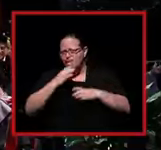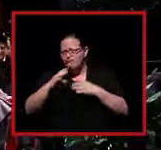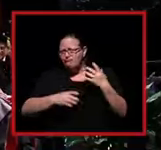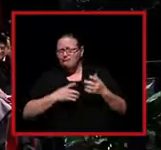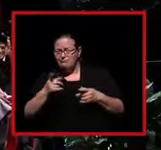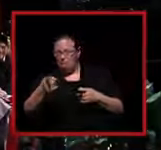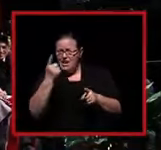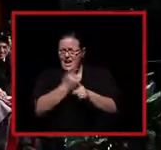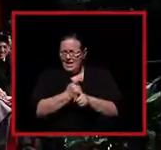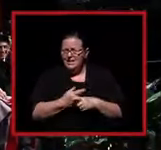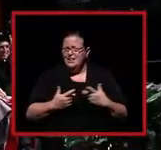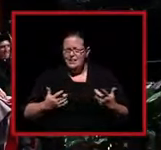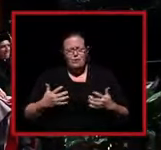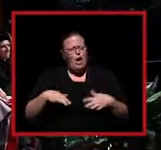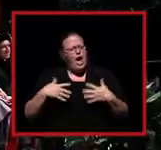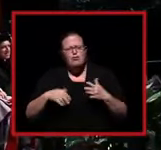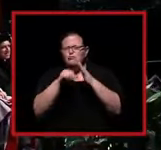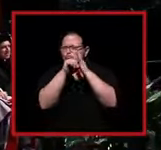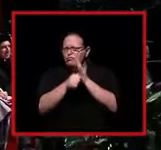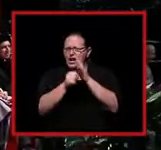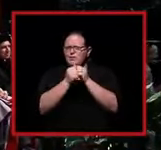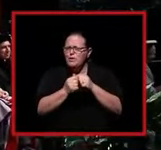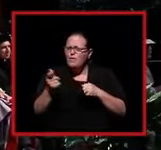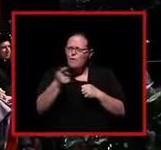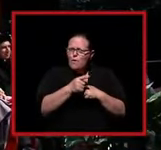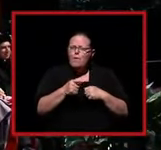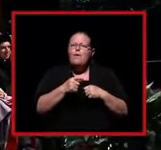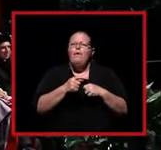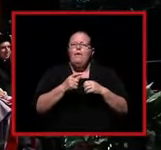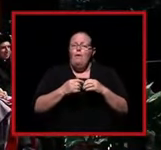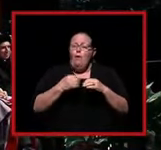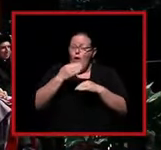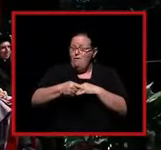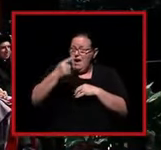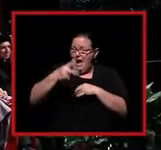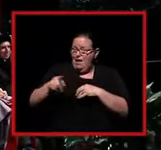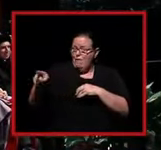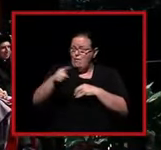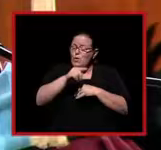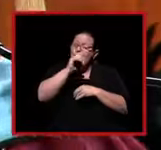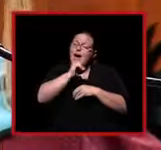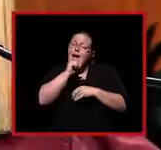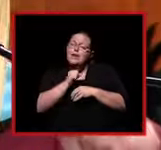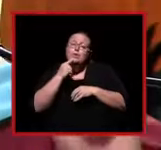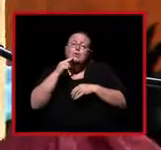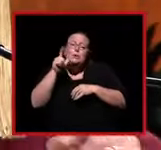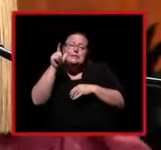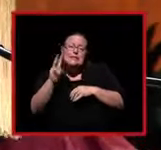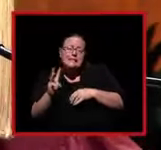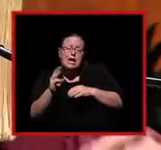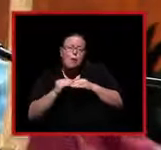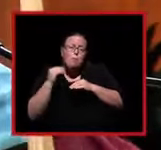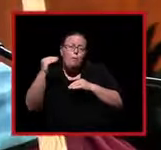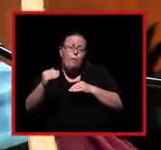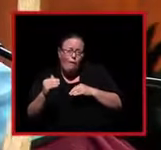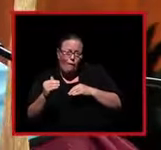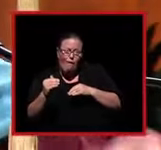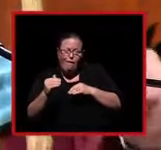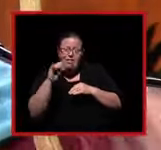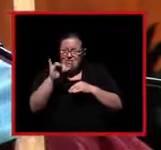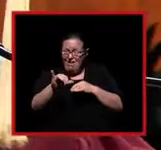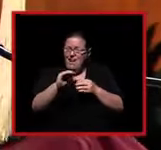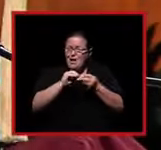You are an impressive group of graduates. More than half of you are older than 26, with just one statistic that tells